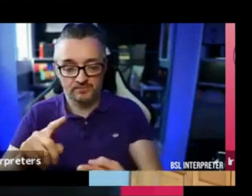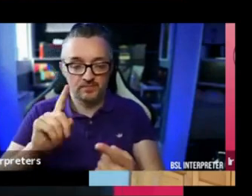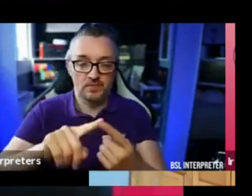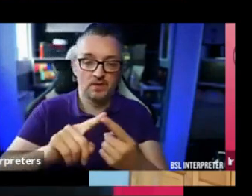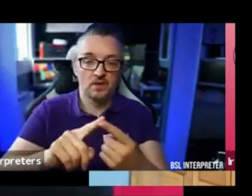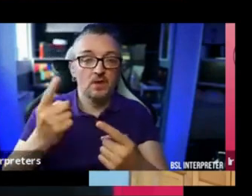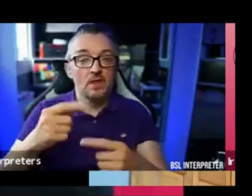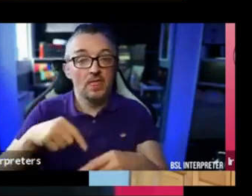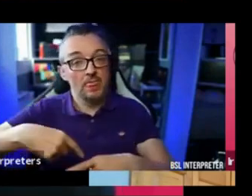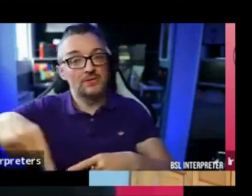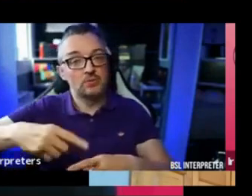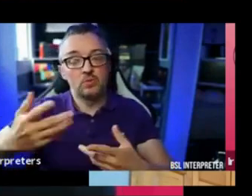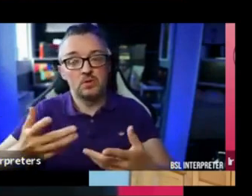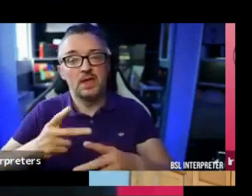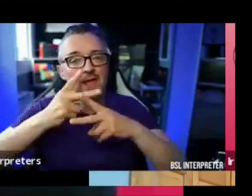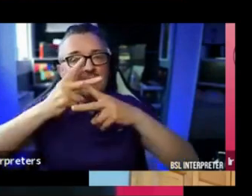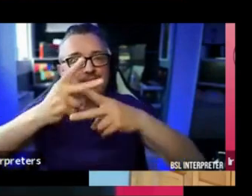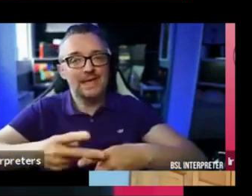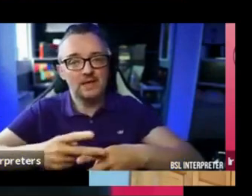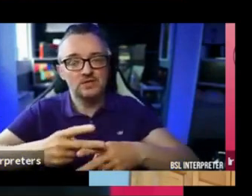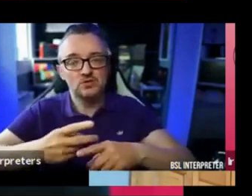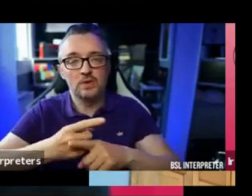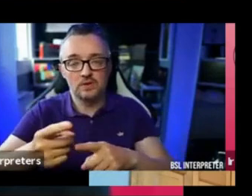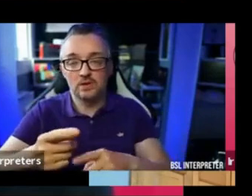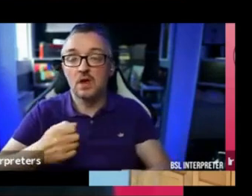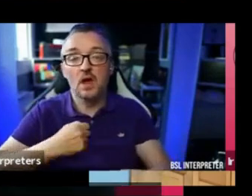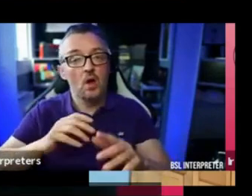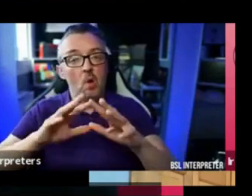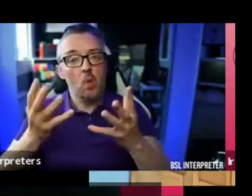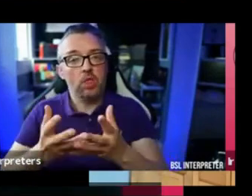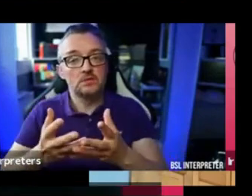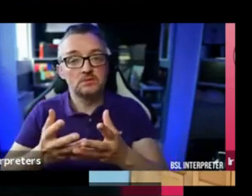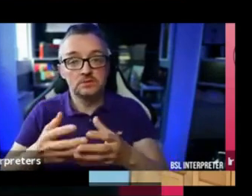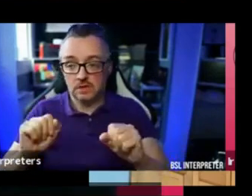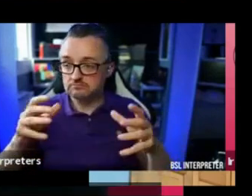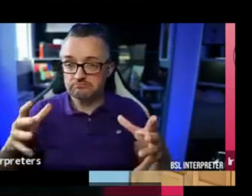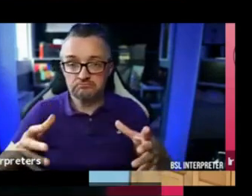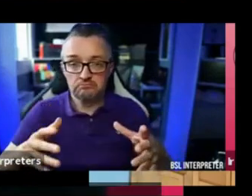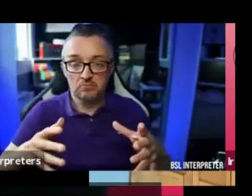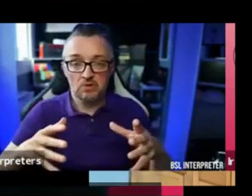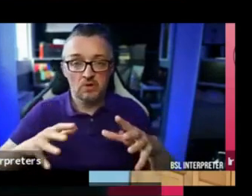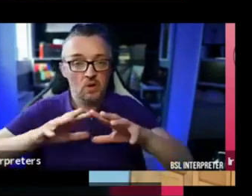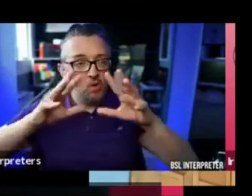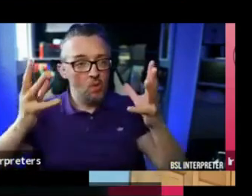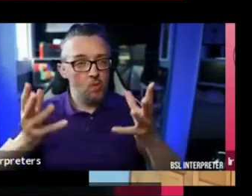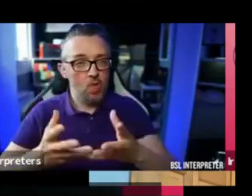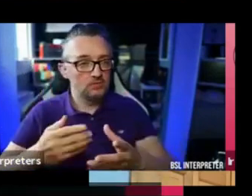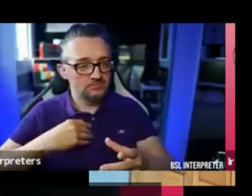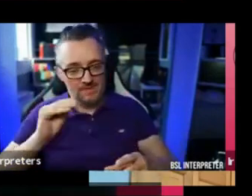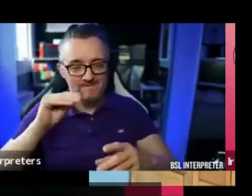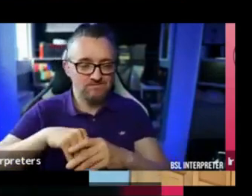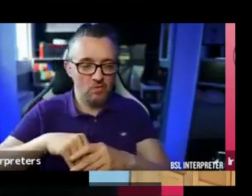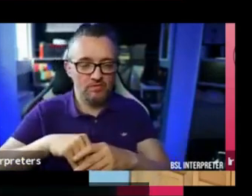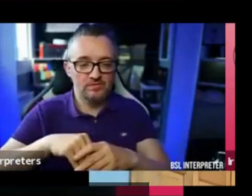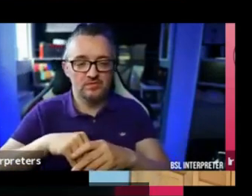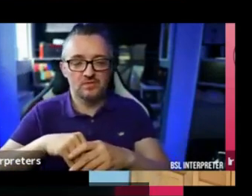Firstly, I want to, it's Carers Week as well, and our world shrunk. It started off, the world was a place we